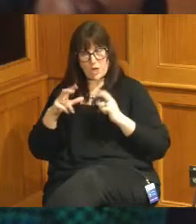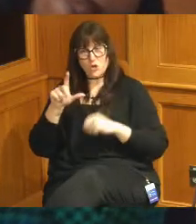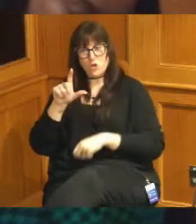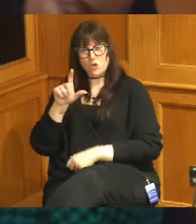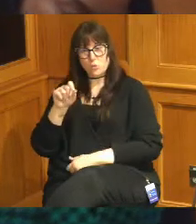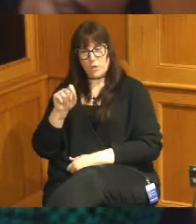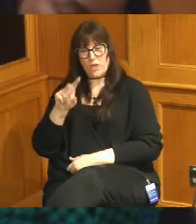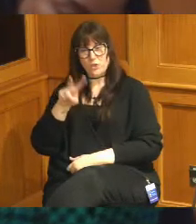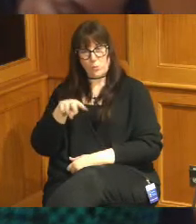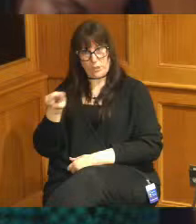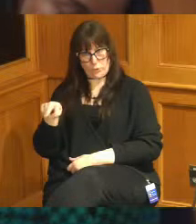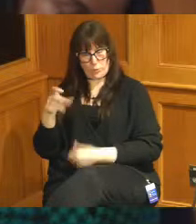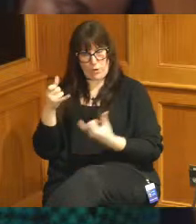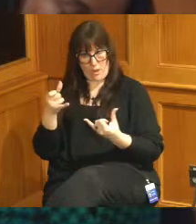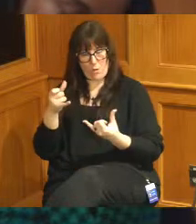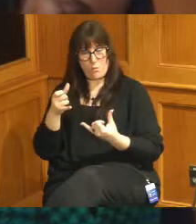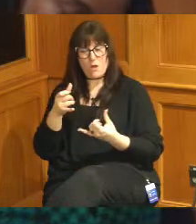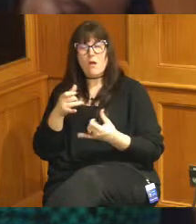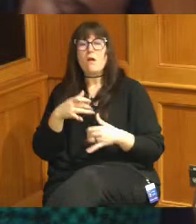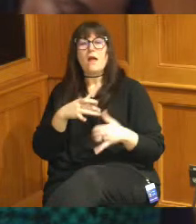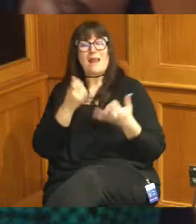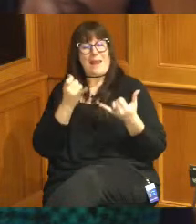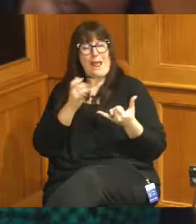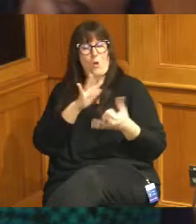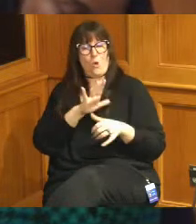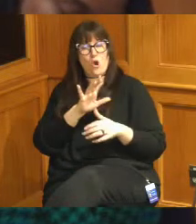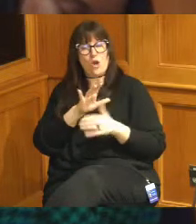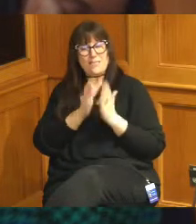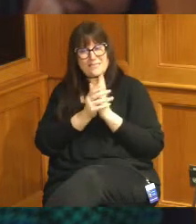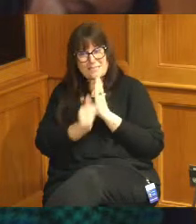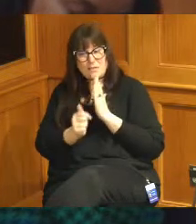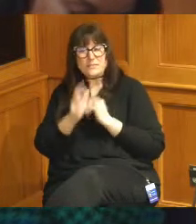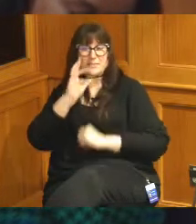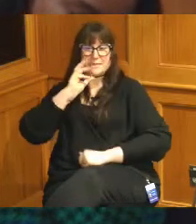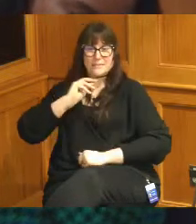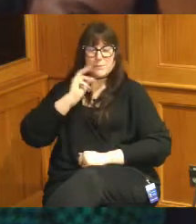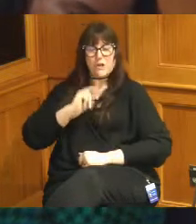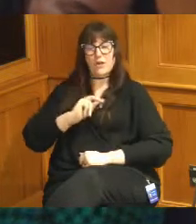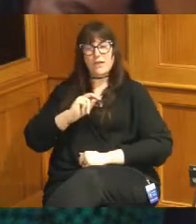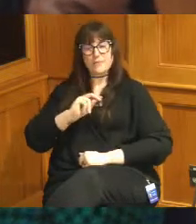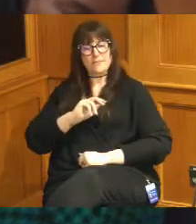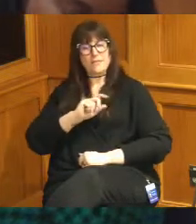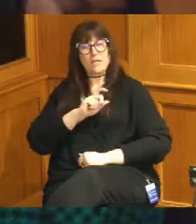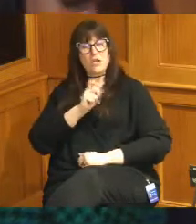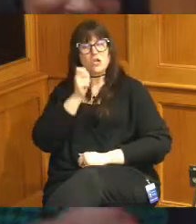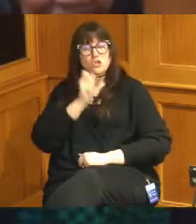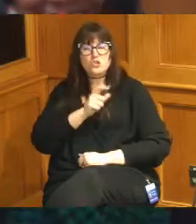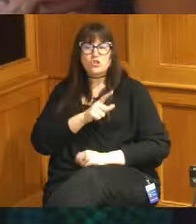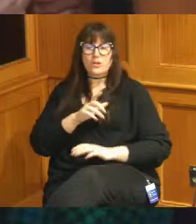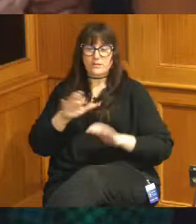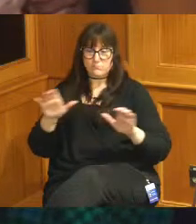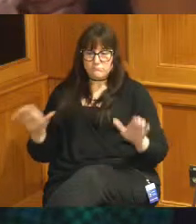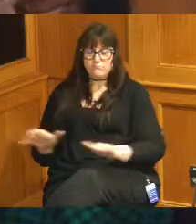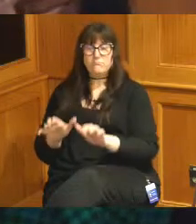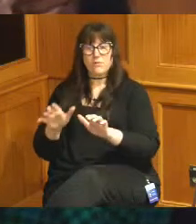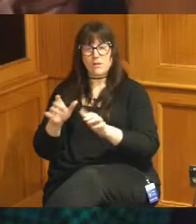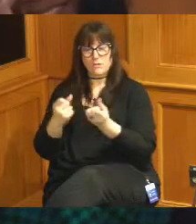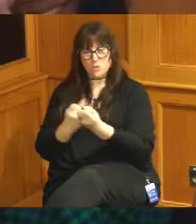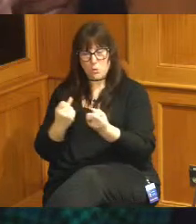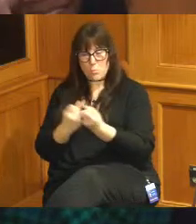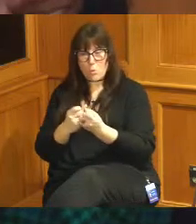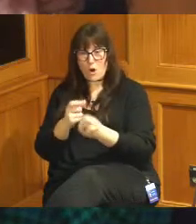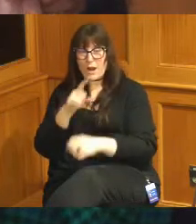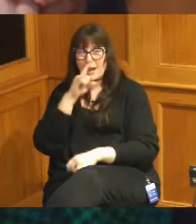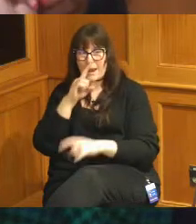2022. Whereas Debbie Alsop dedicated her skills and experience to the betterment of children, parents, and families in school systems